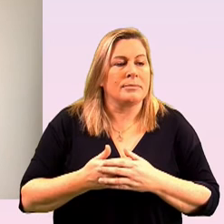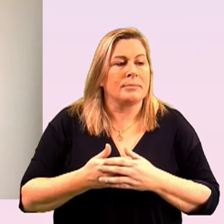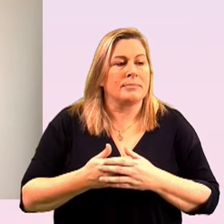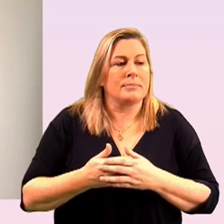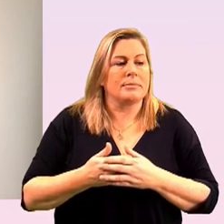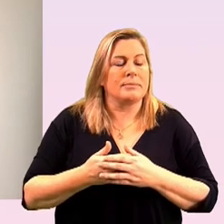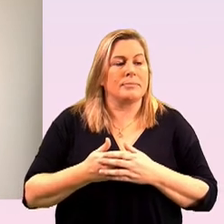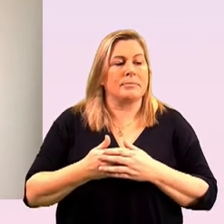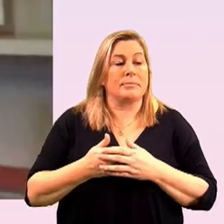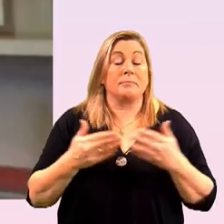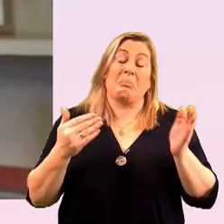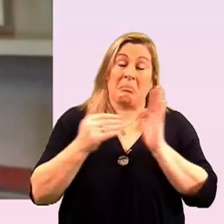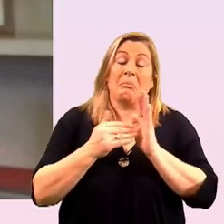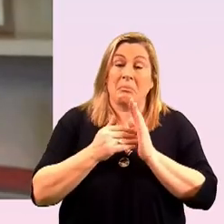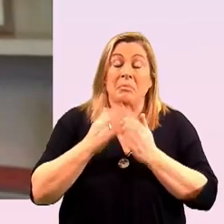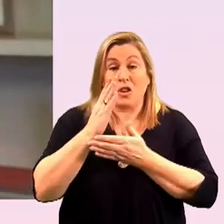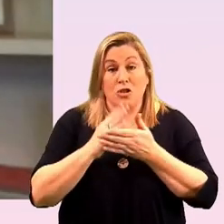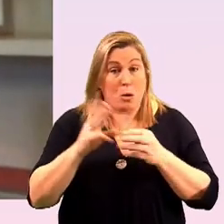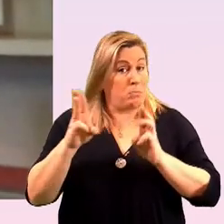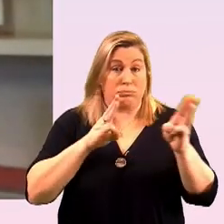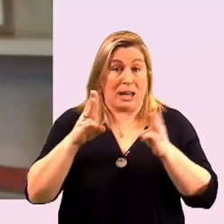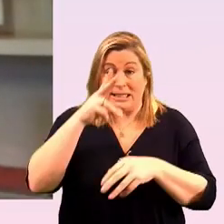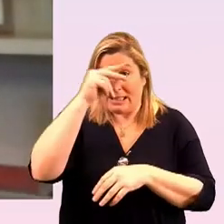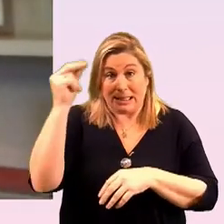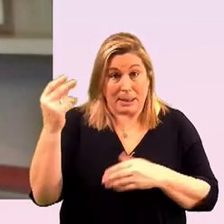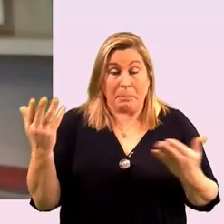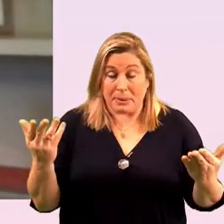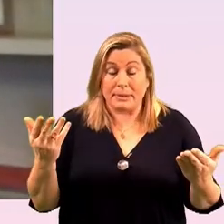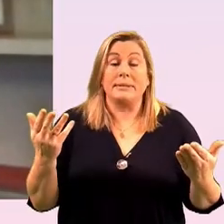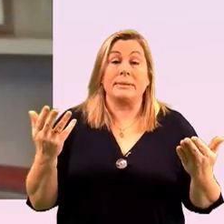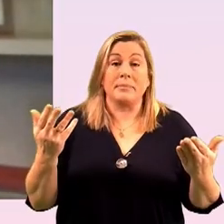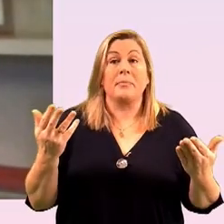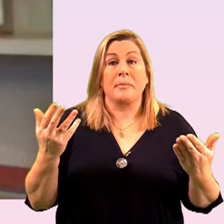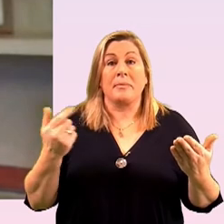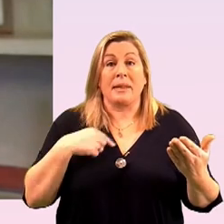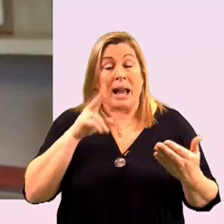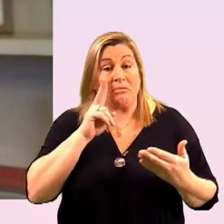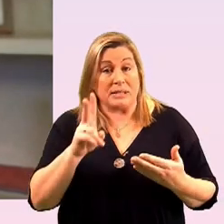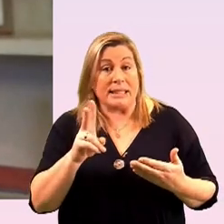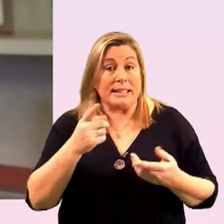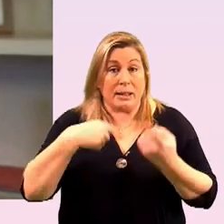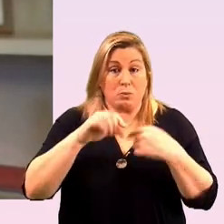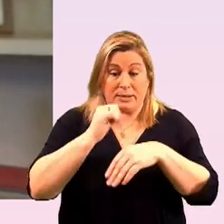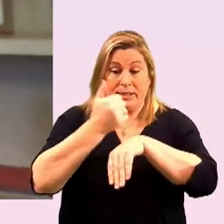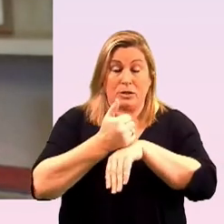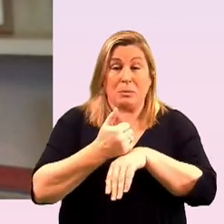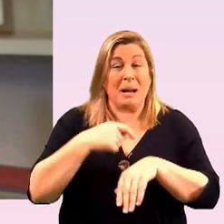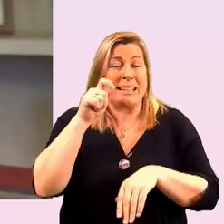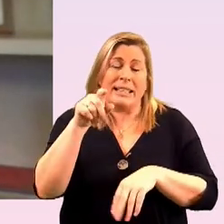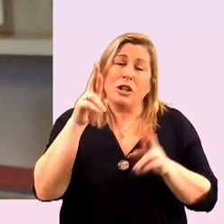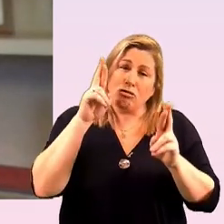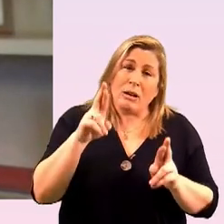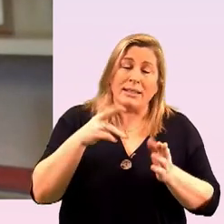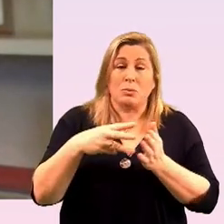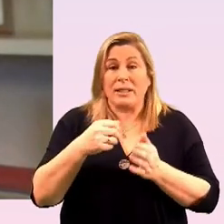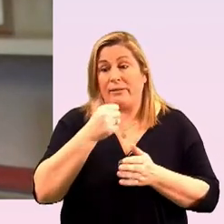Yeah, I mean, some practical examples, I've seen and we put in place. I think you're right, after the initial